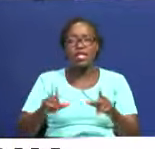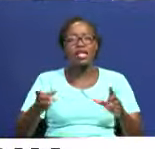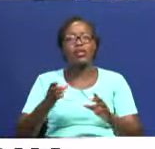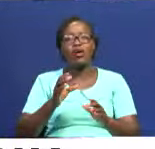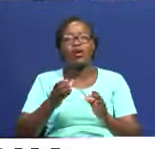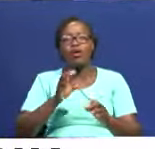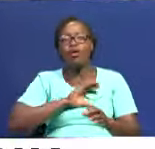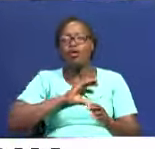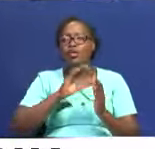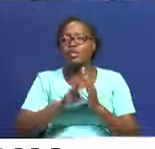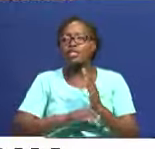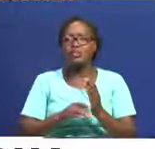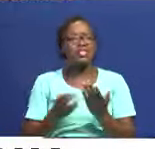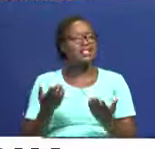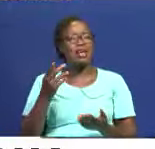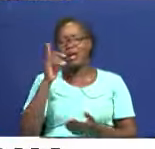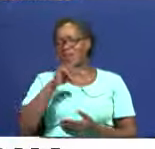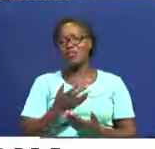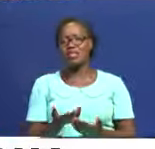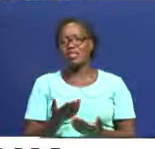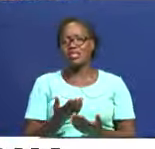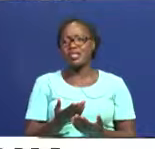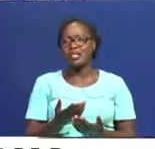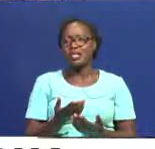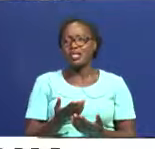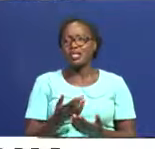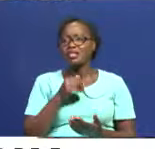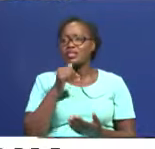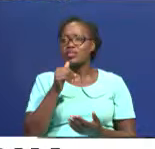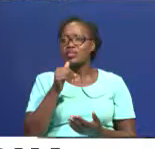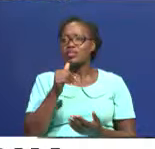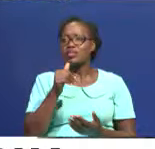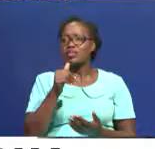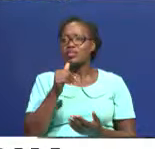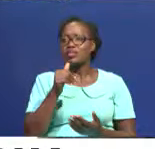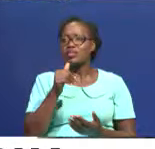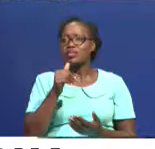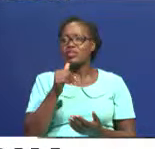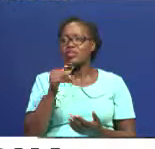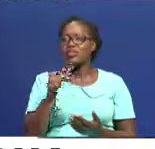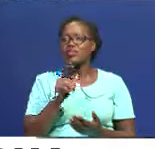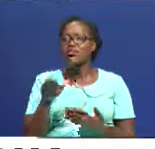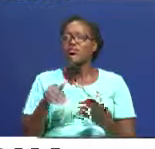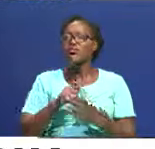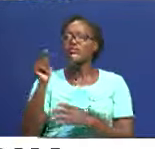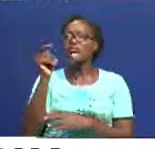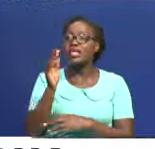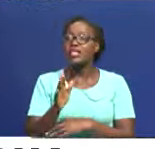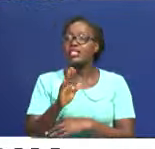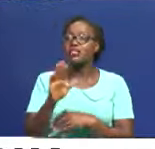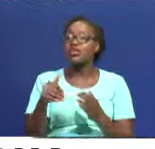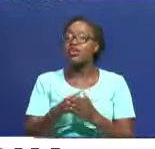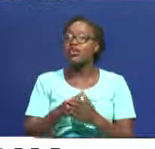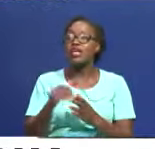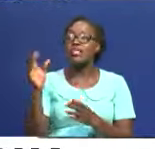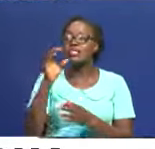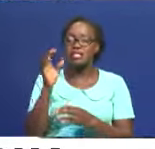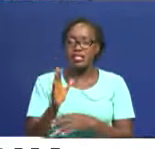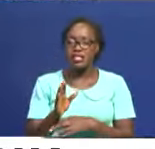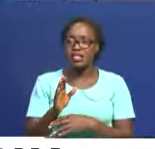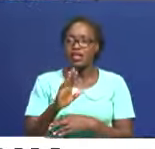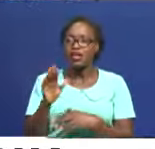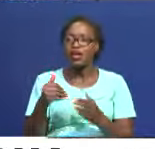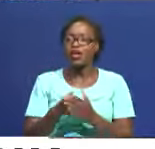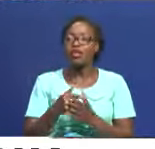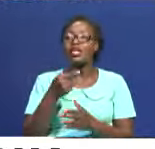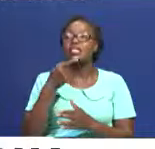ownership. That's a crazy one. This is not a tantrum of Generation Z and what Kenyans. Yes. All of us are citizens. All